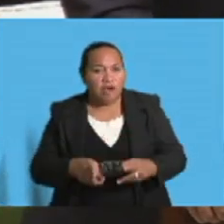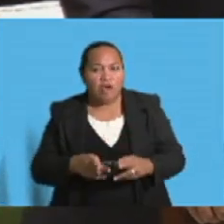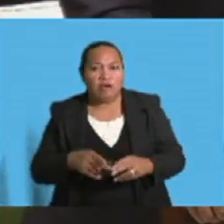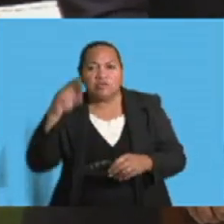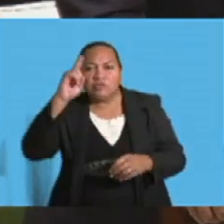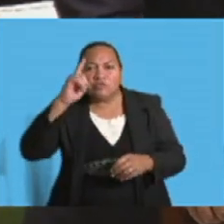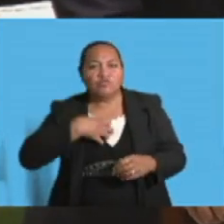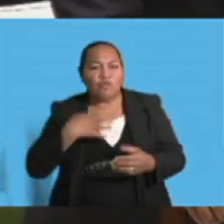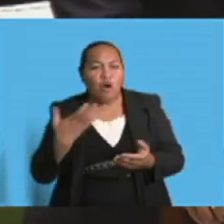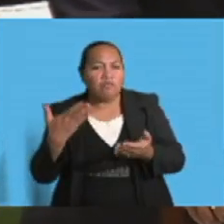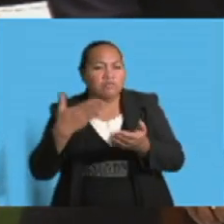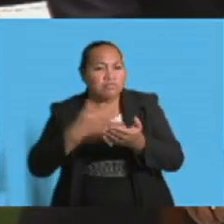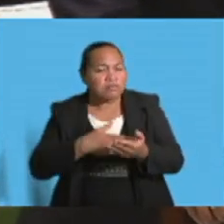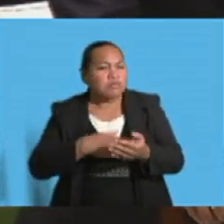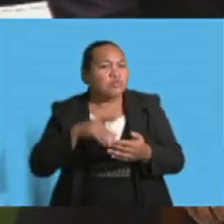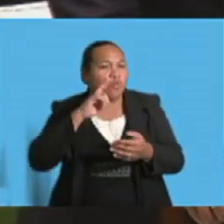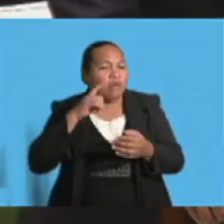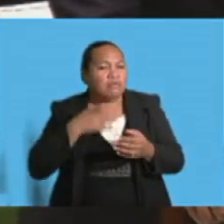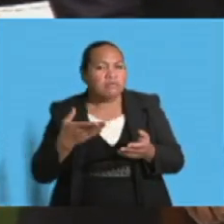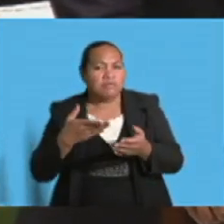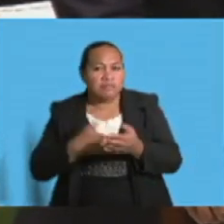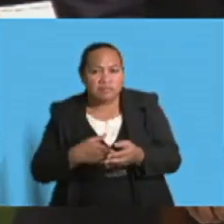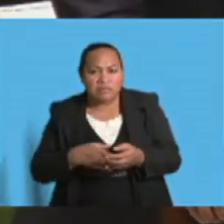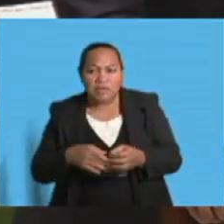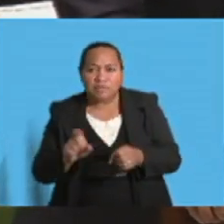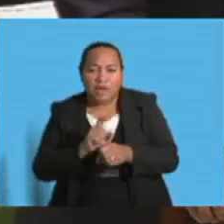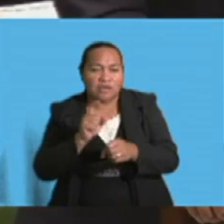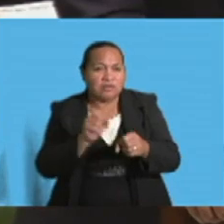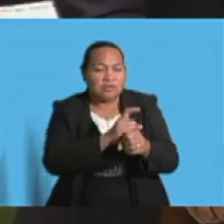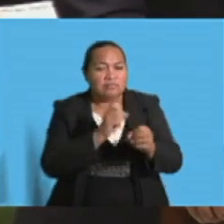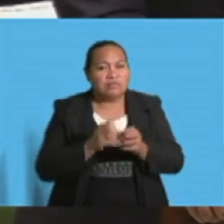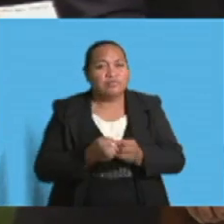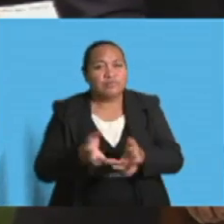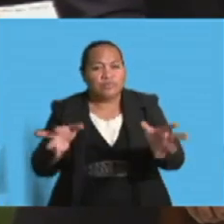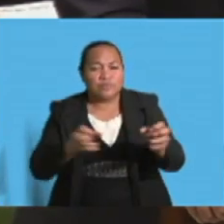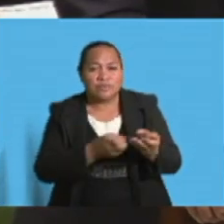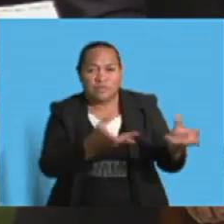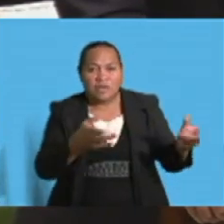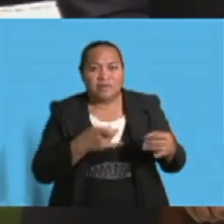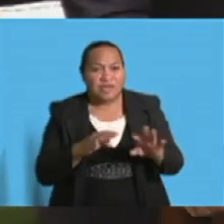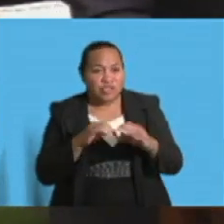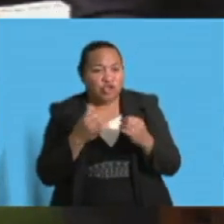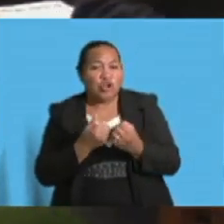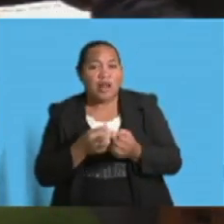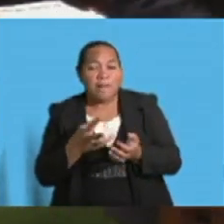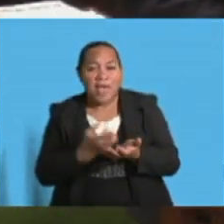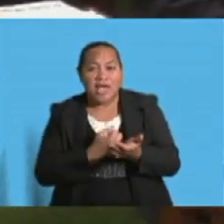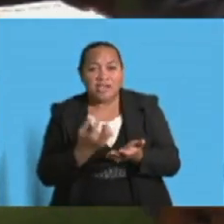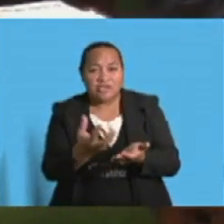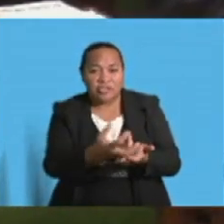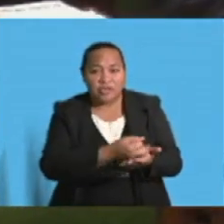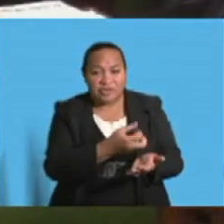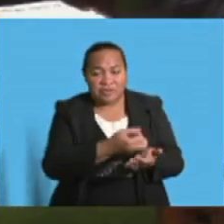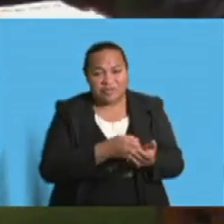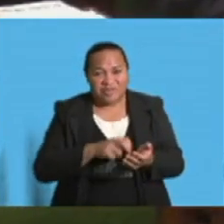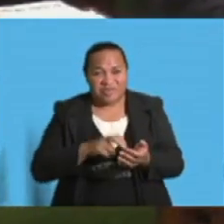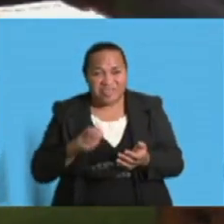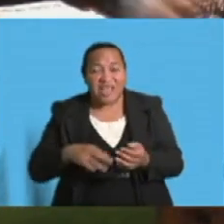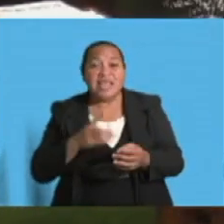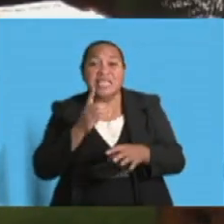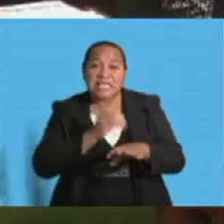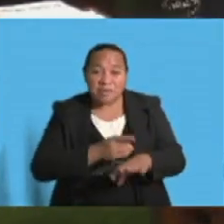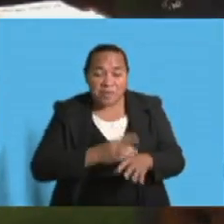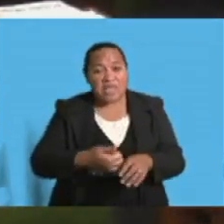electricity, to be able to introduce numerous social welfare programs, including the $100 social pension allowance and the $19 disability allowance.